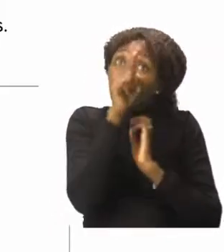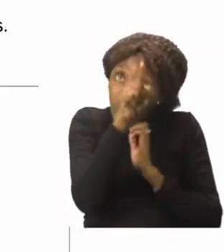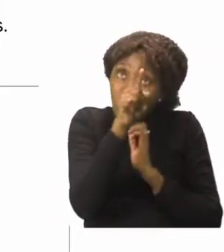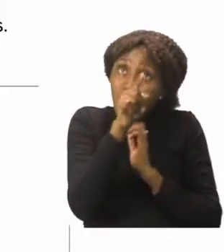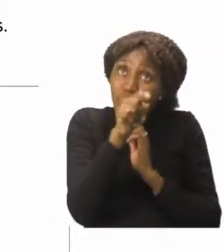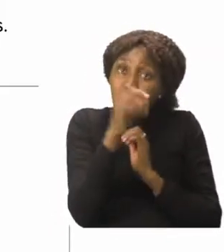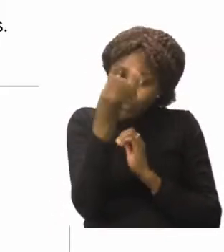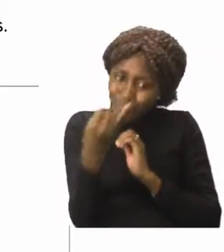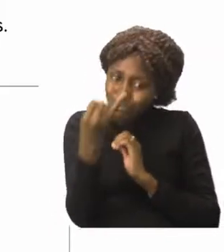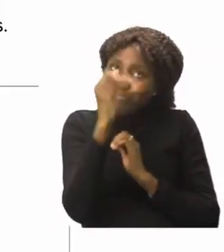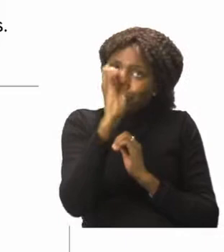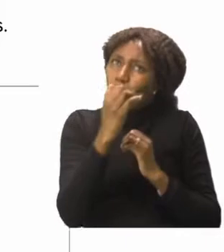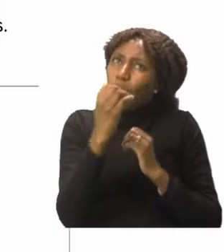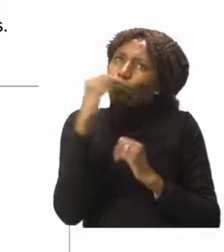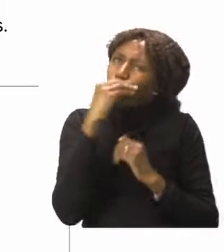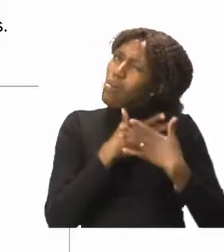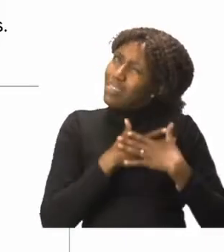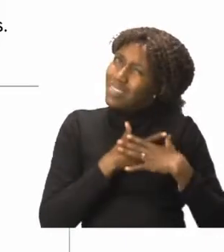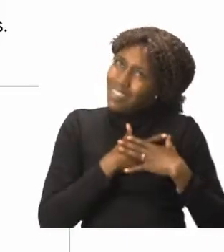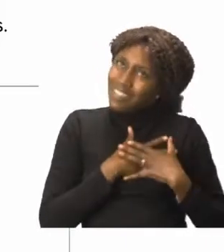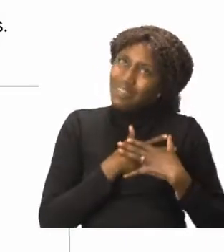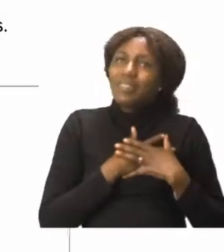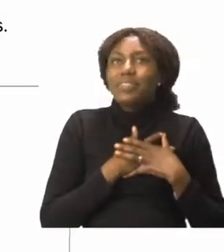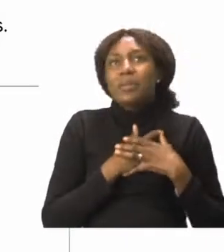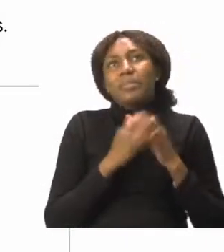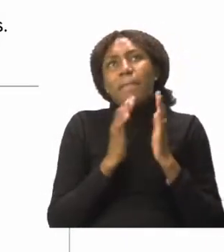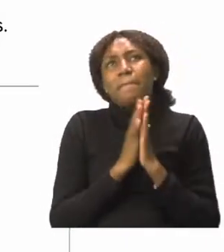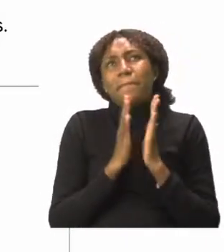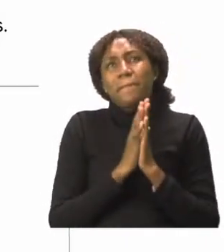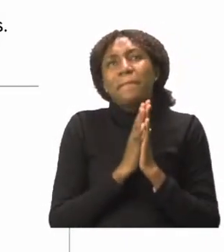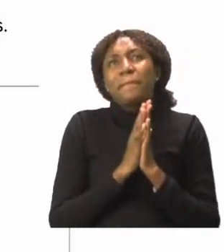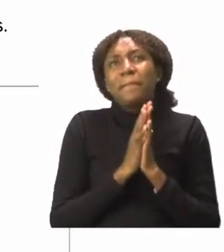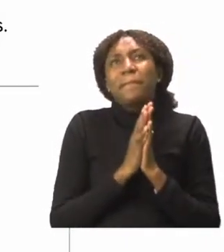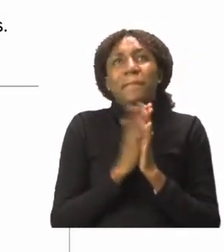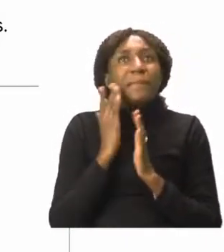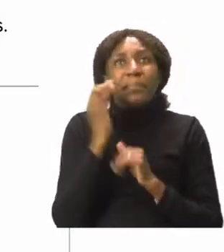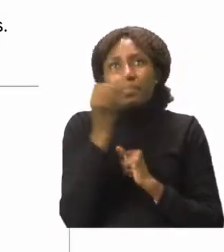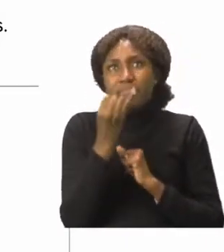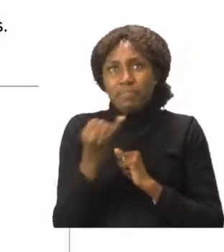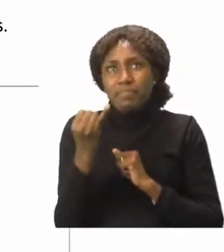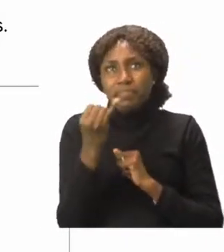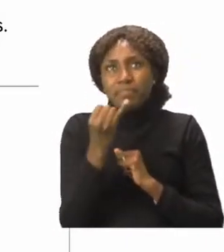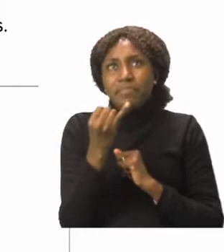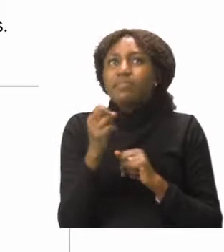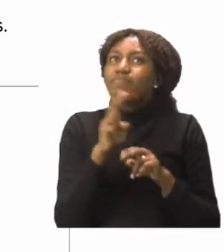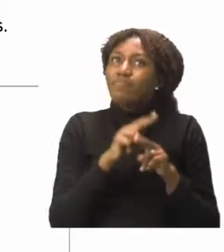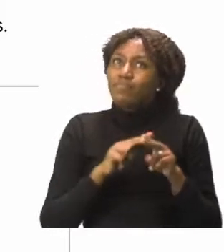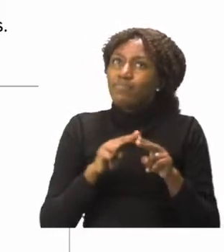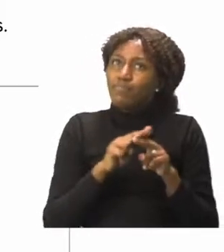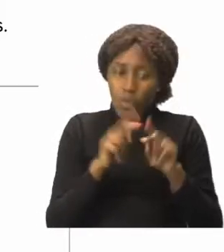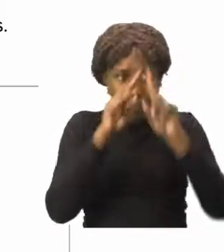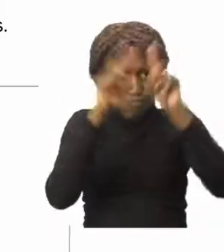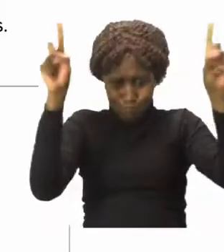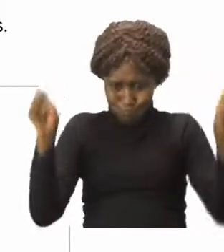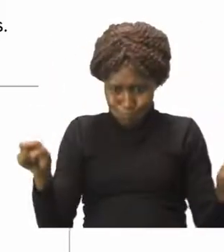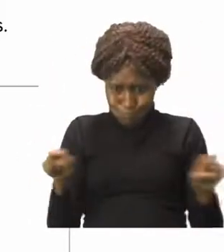food. Take your time, boys and girls, and make sure that when you are drawing, you use the whole page.